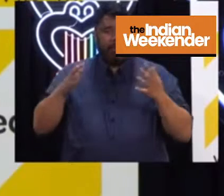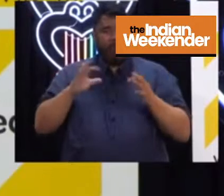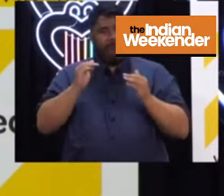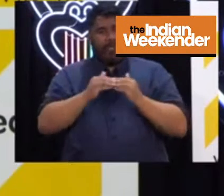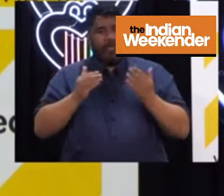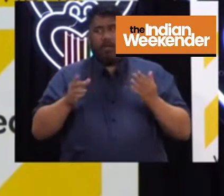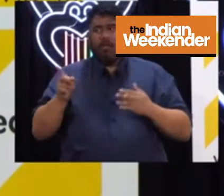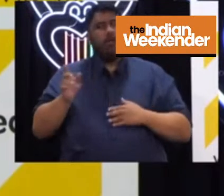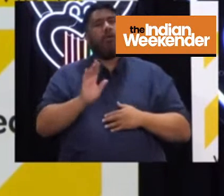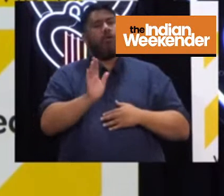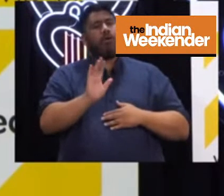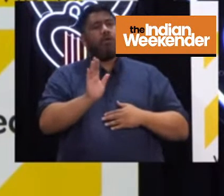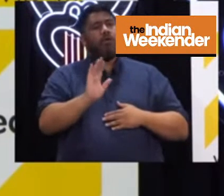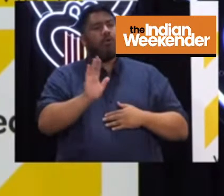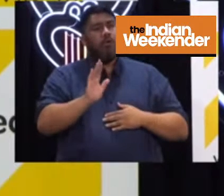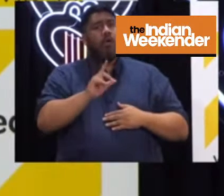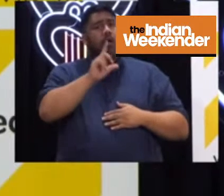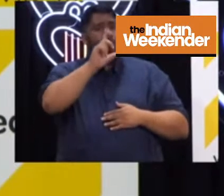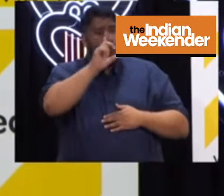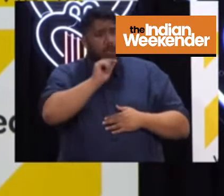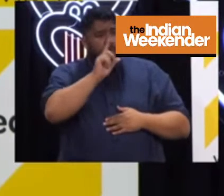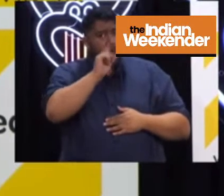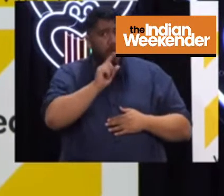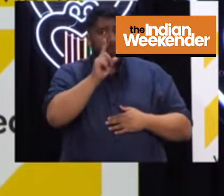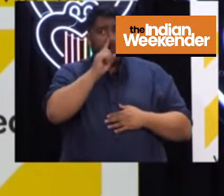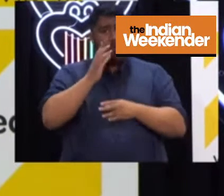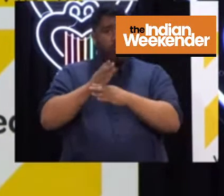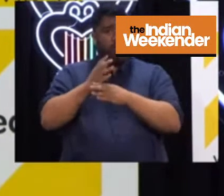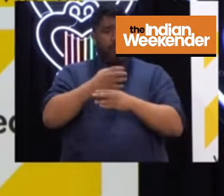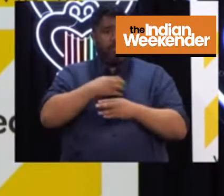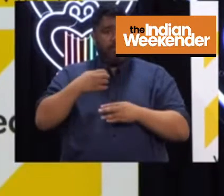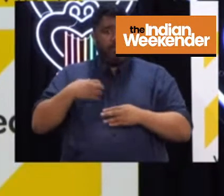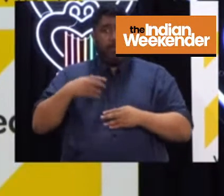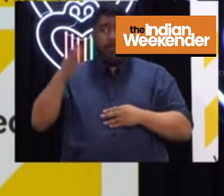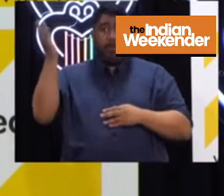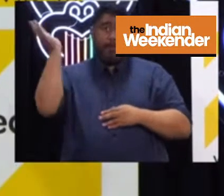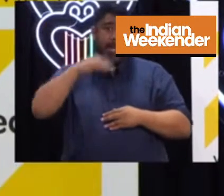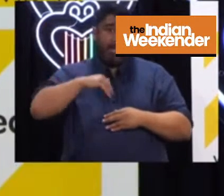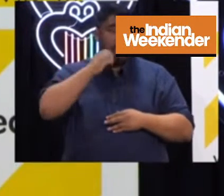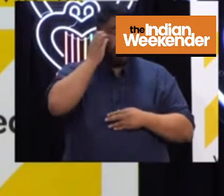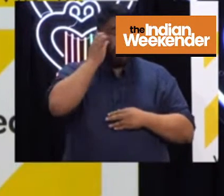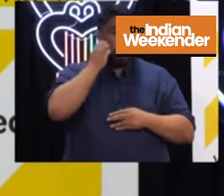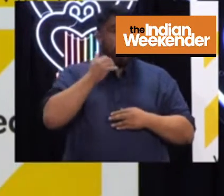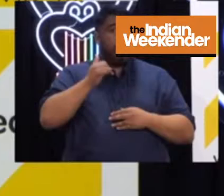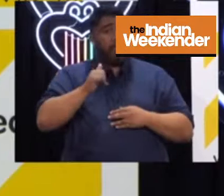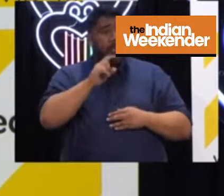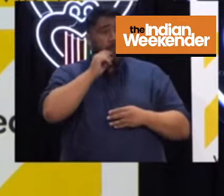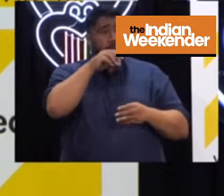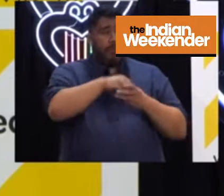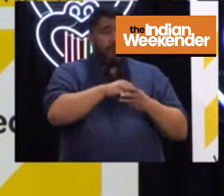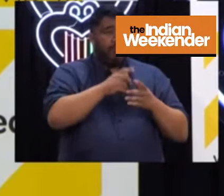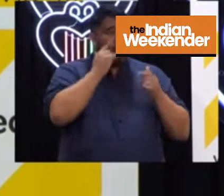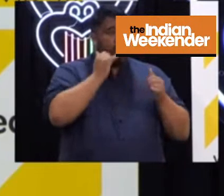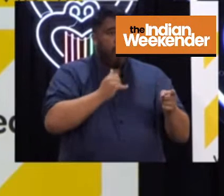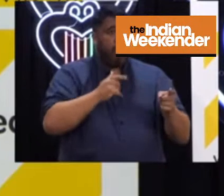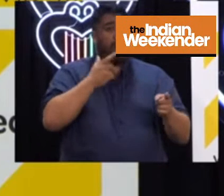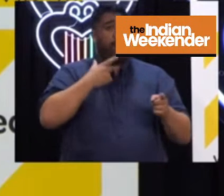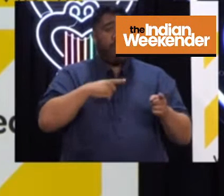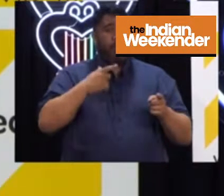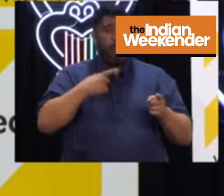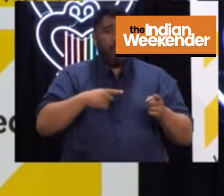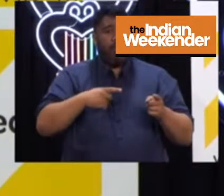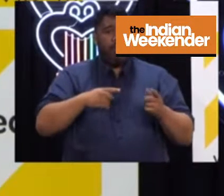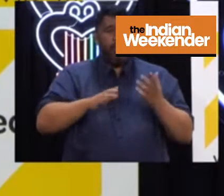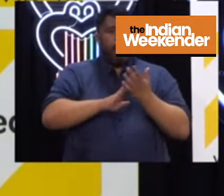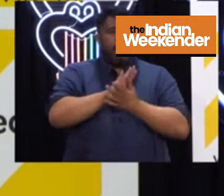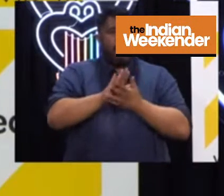possibility of government officials, because we, for instance, there are two reasons for that. A, it gives us the ability to actually get